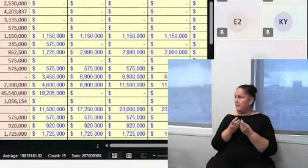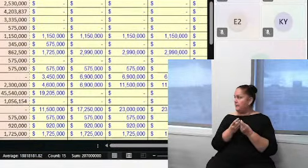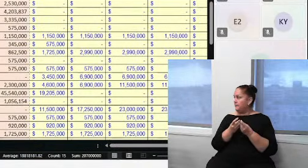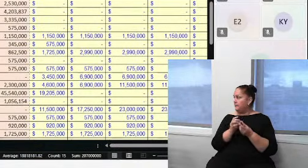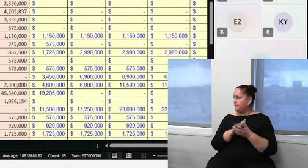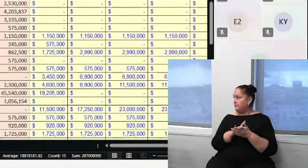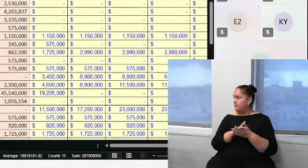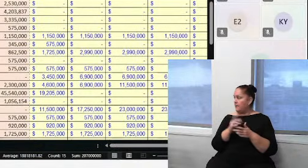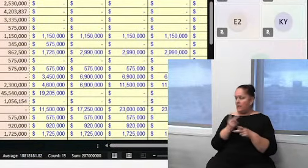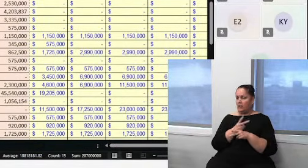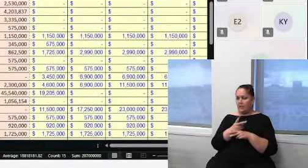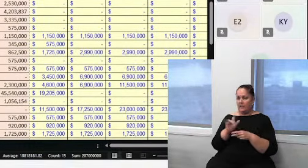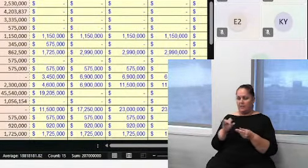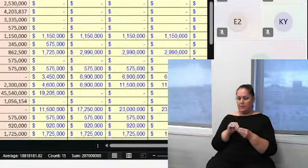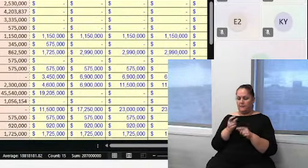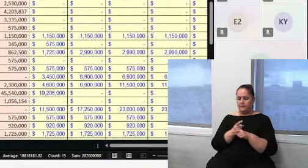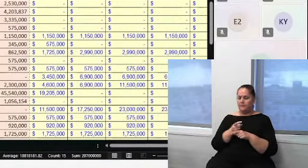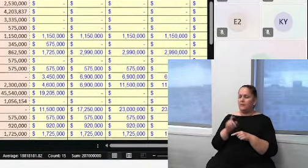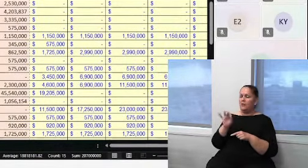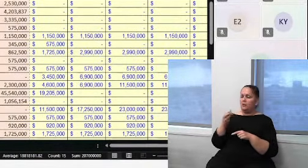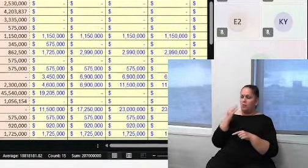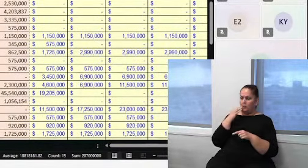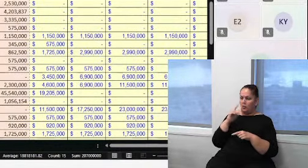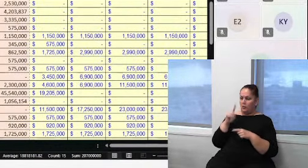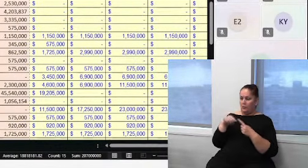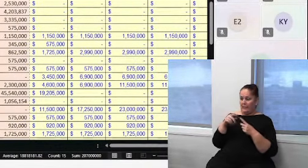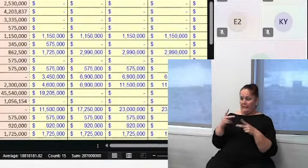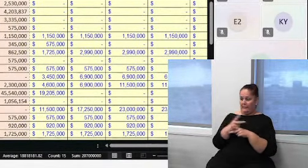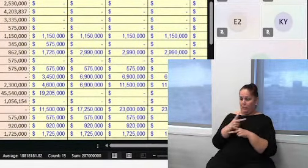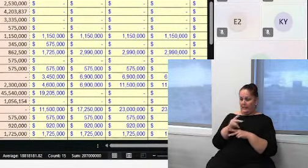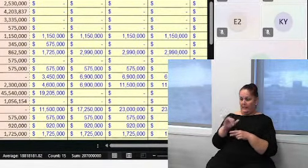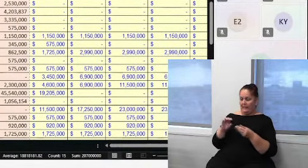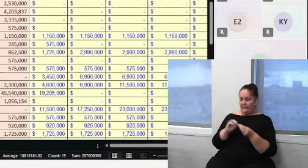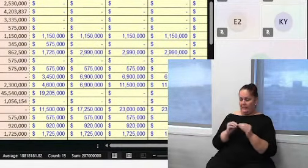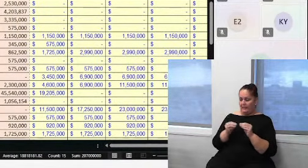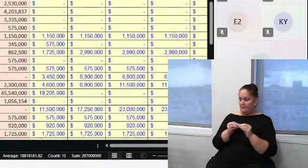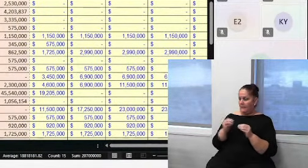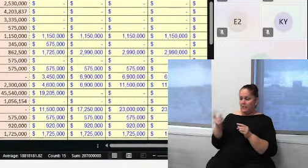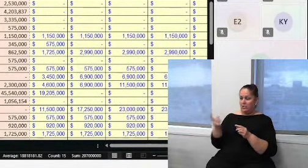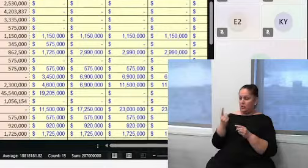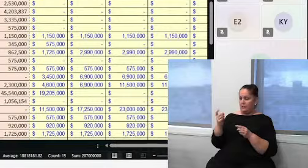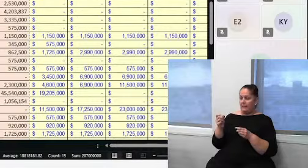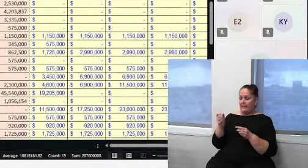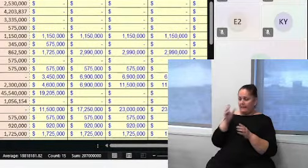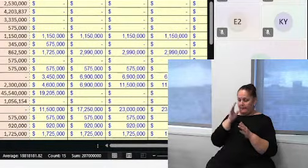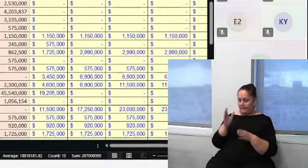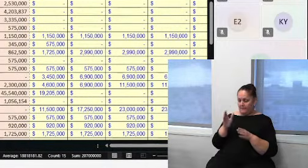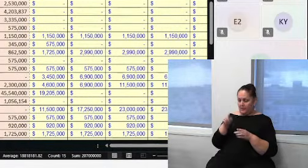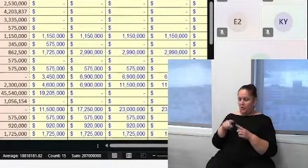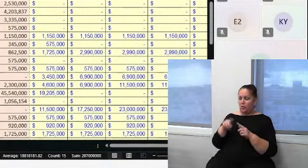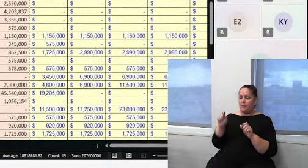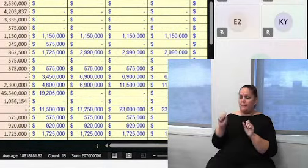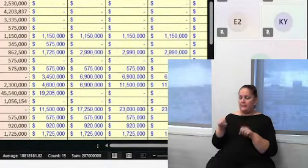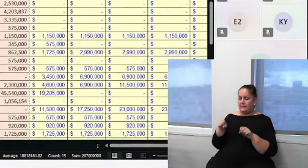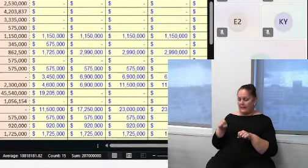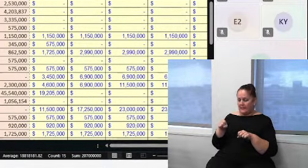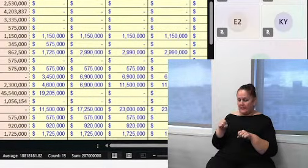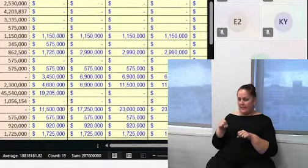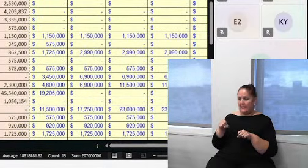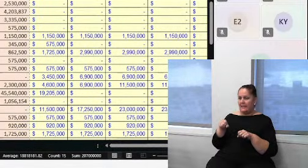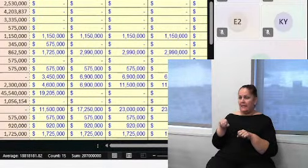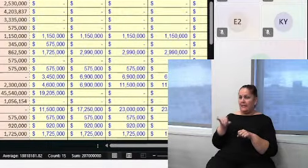number? My department was responsible for calculating that number. That is correct. Do you know whether in calculating that number, somebody gave attention to